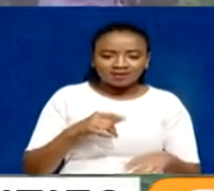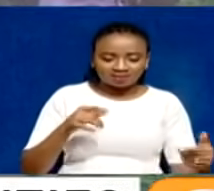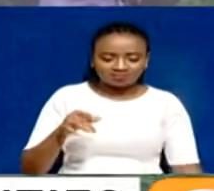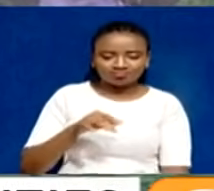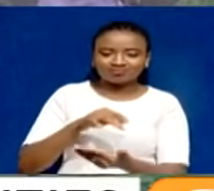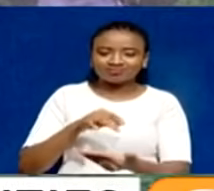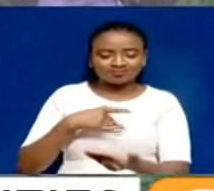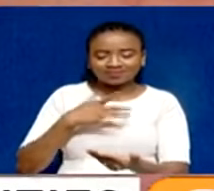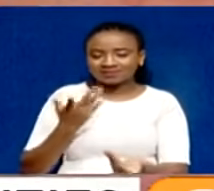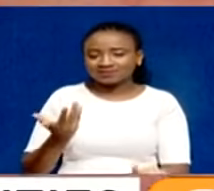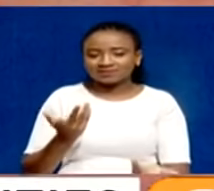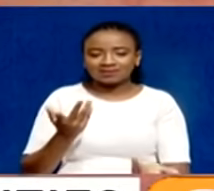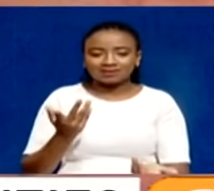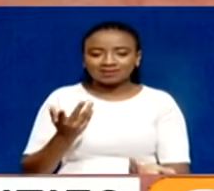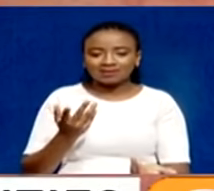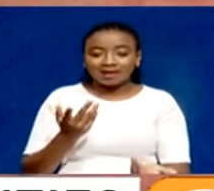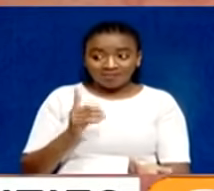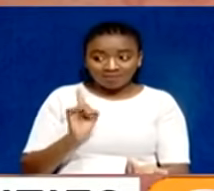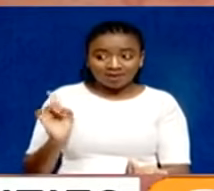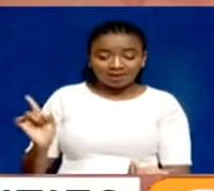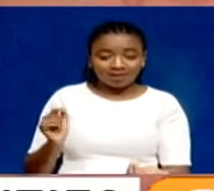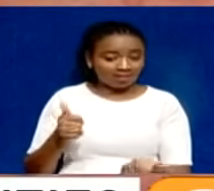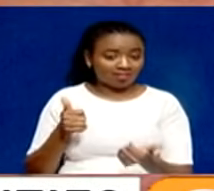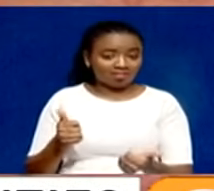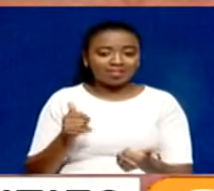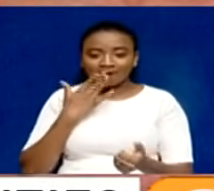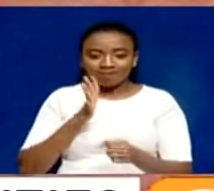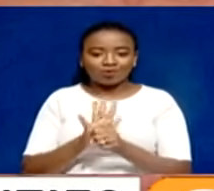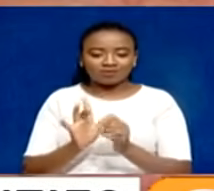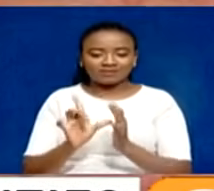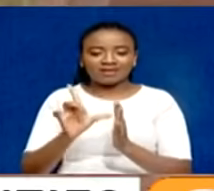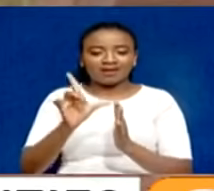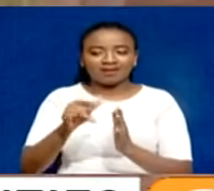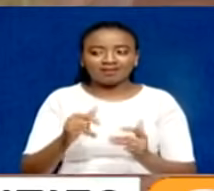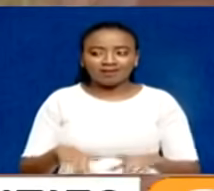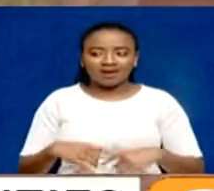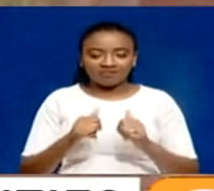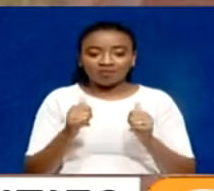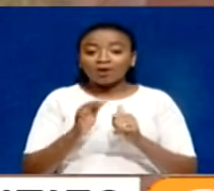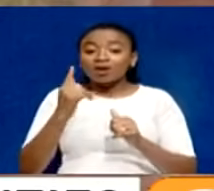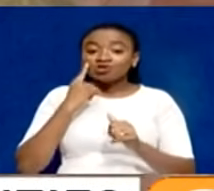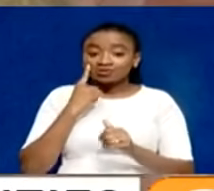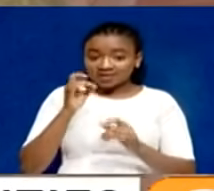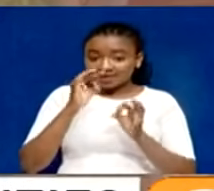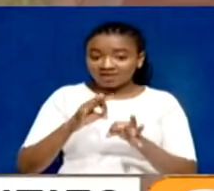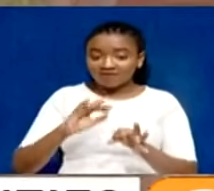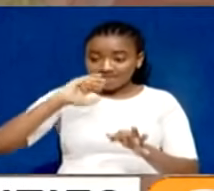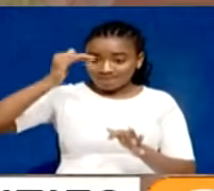mkuyu. The new infrastructure is offering a promise of safer days ahead. Viambaza hivi unavyoviona, lazima